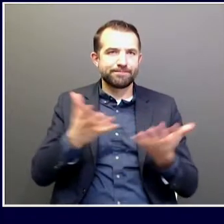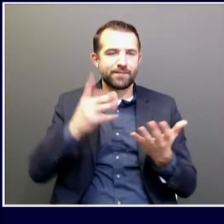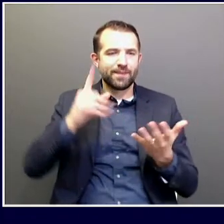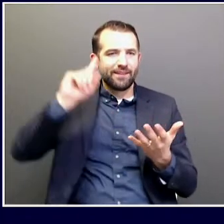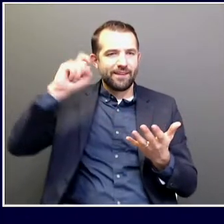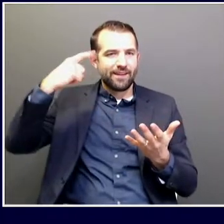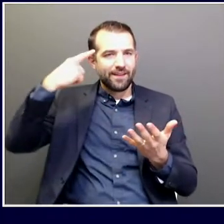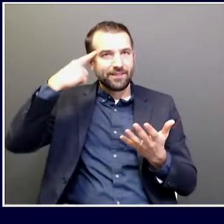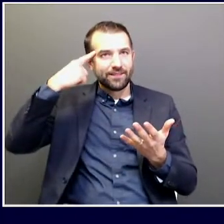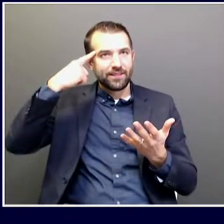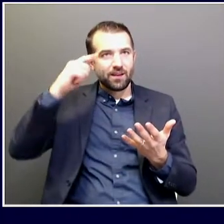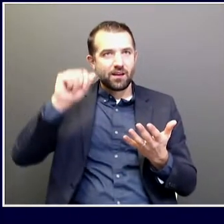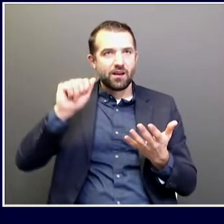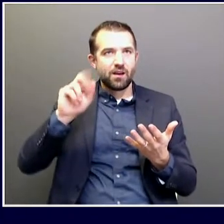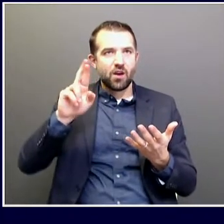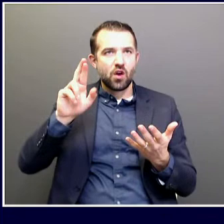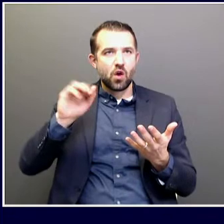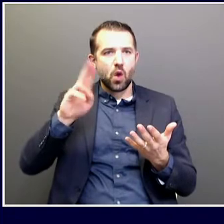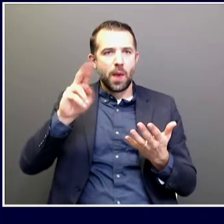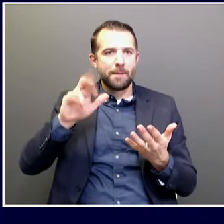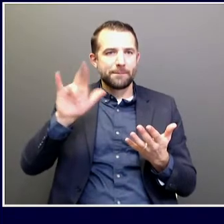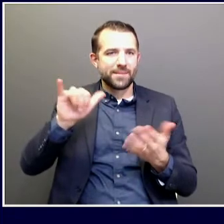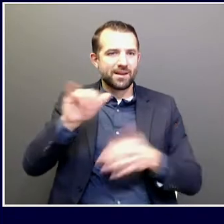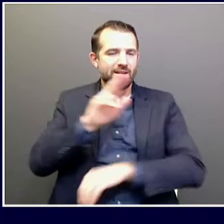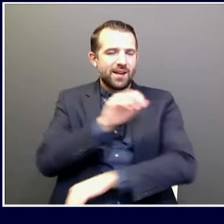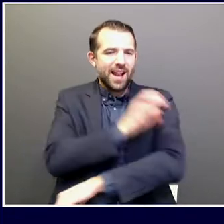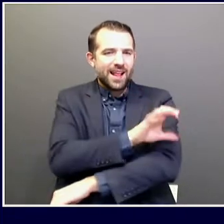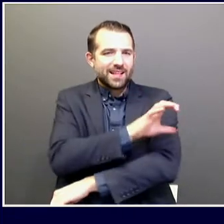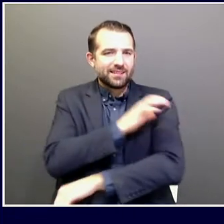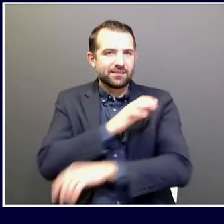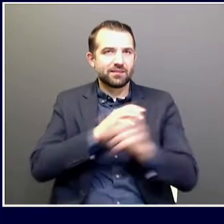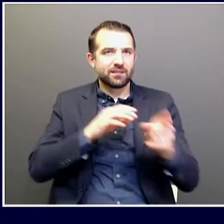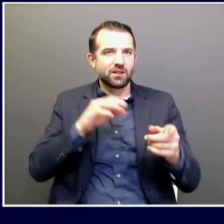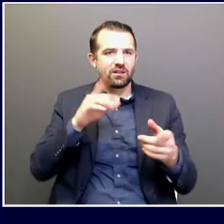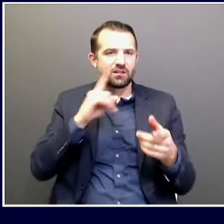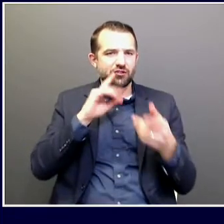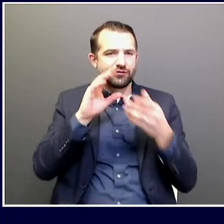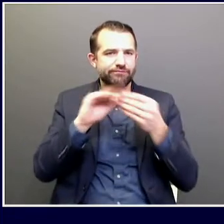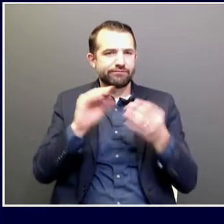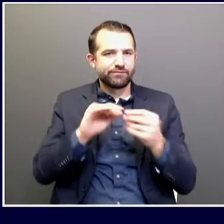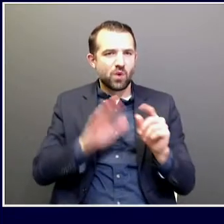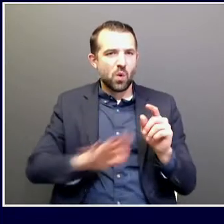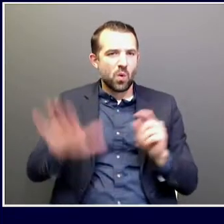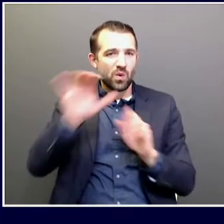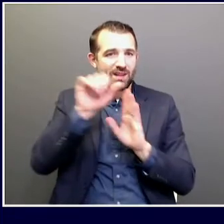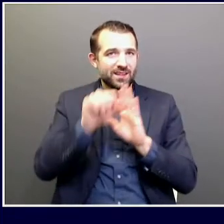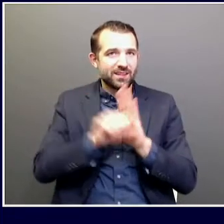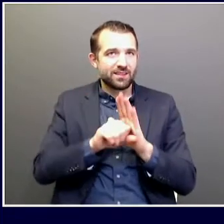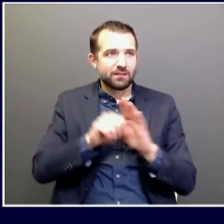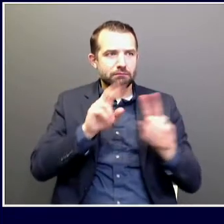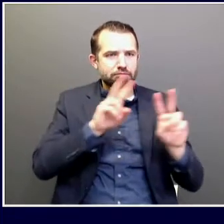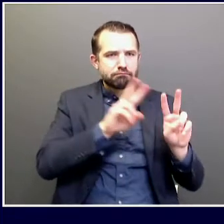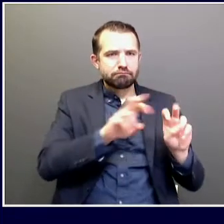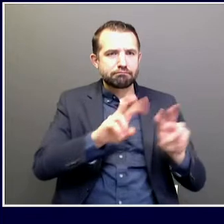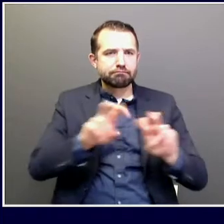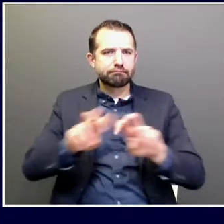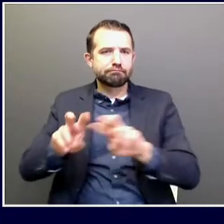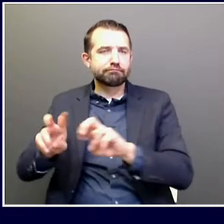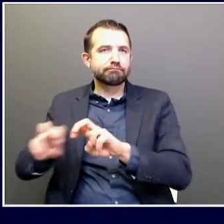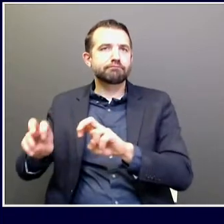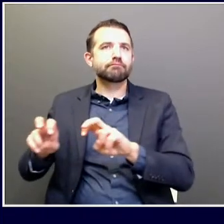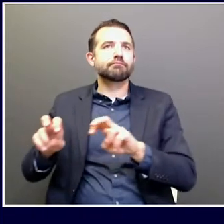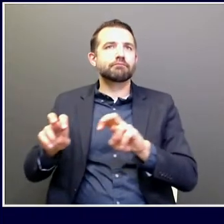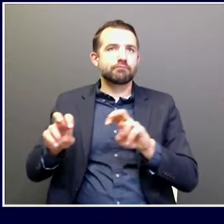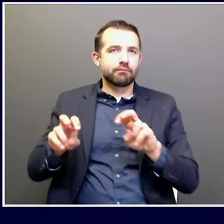Armory Clinic, and you had mentioned that you're examining the whole state. Can you speak a little bit more to whether or not you definitely plan